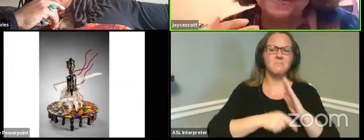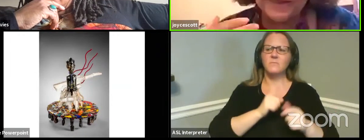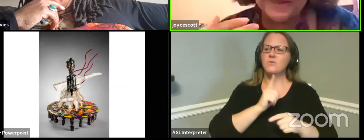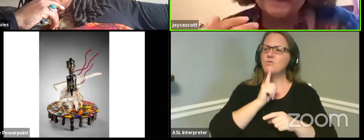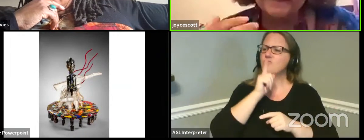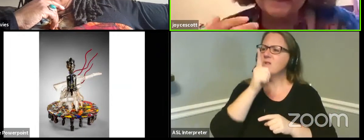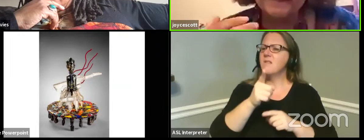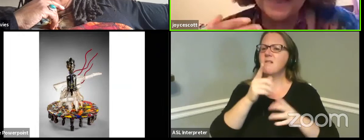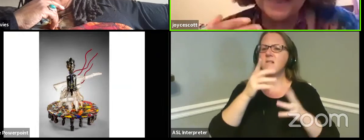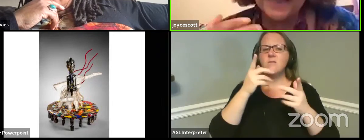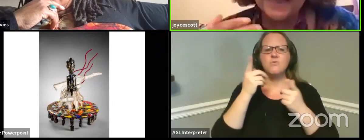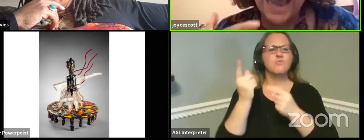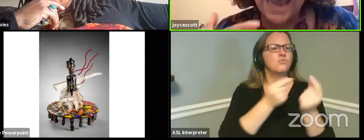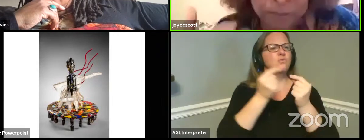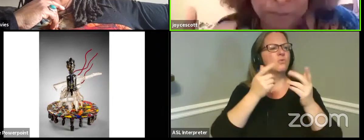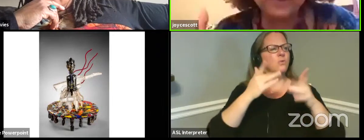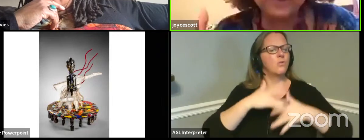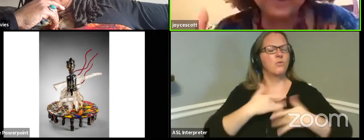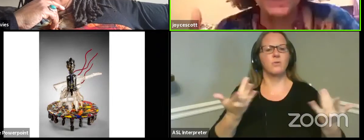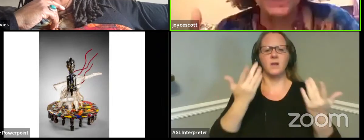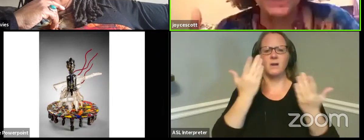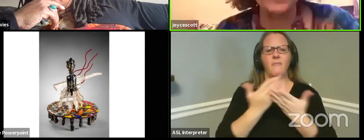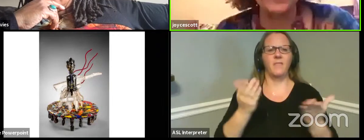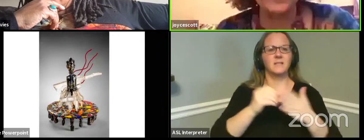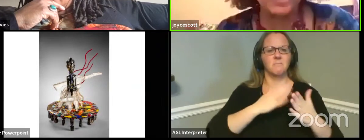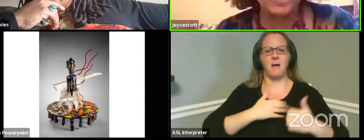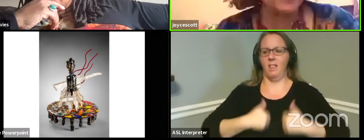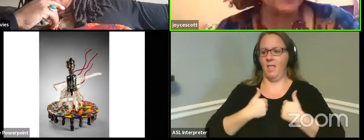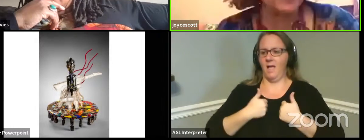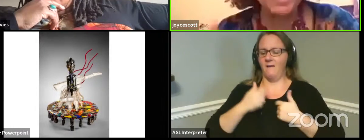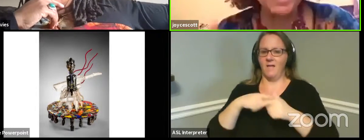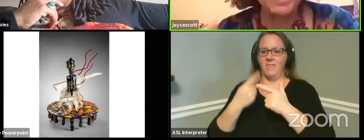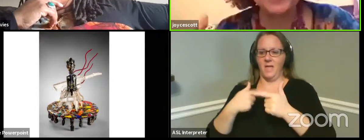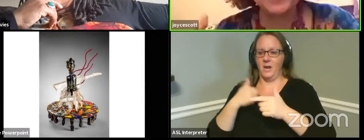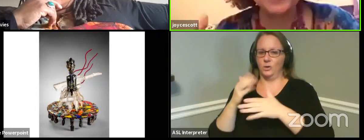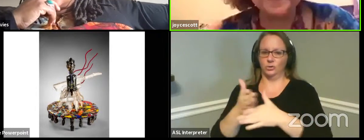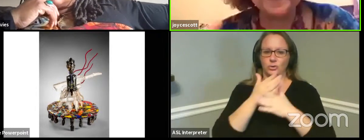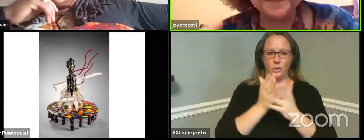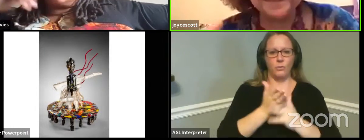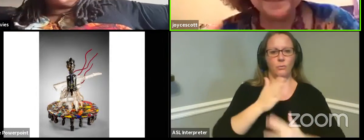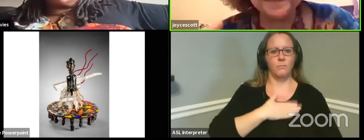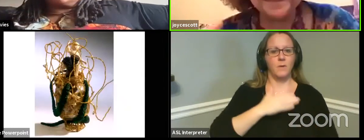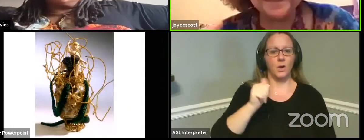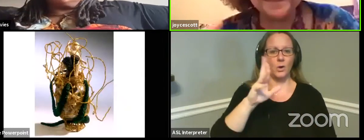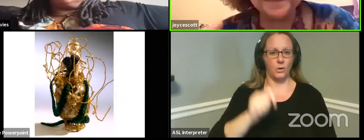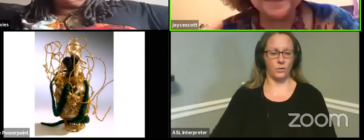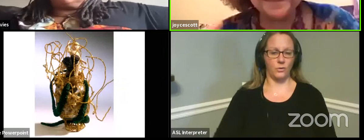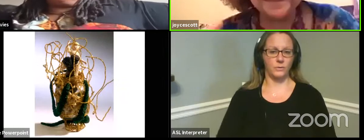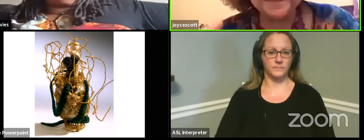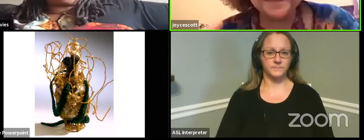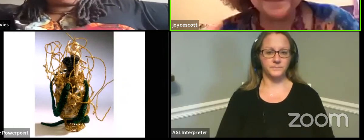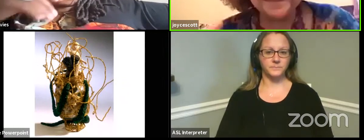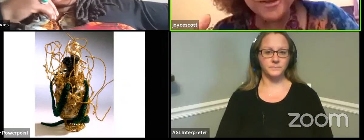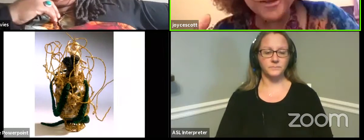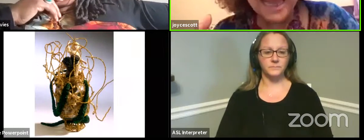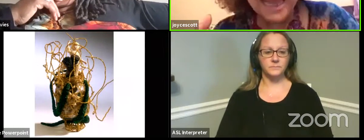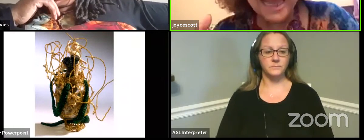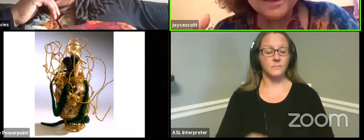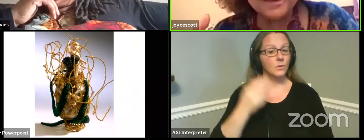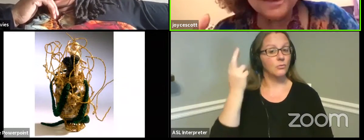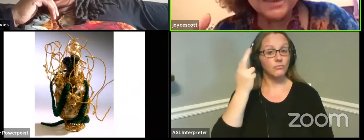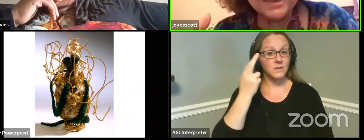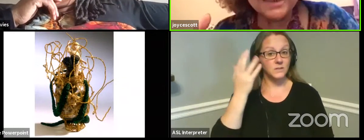life, and that I should be able to relate them within my artwork. Next. And the reason why I do